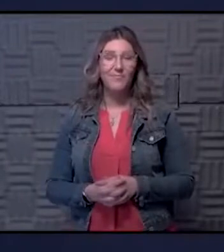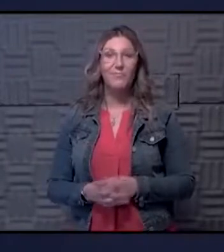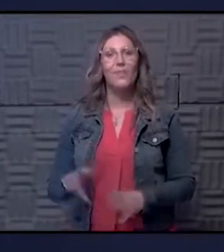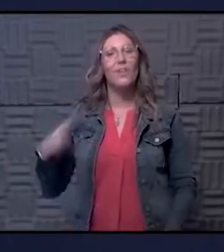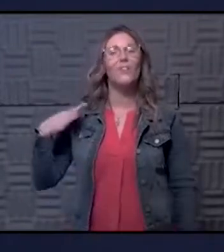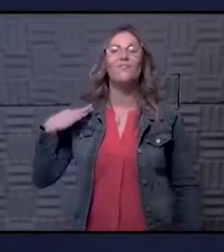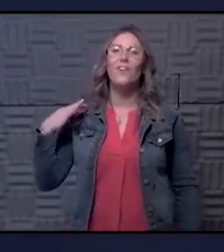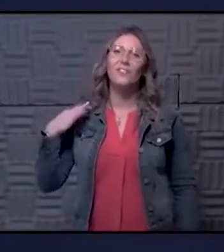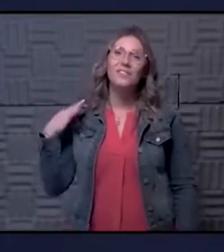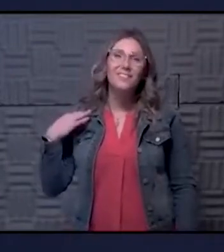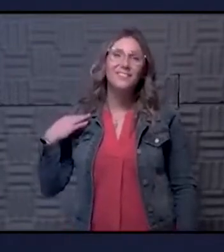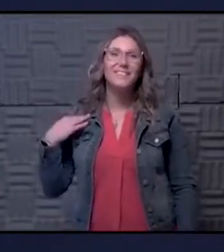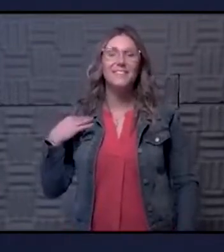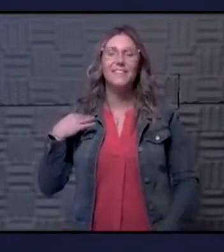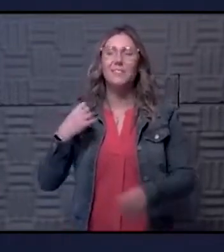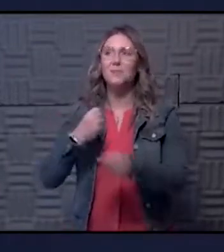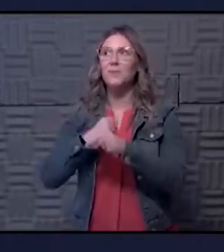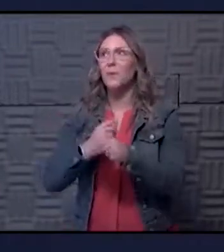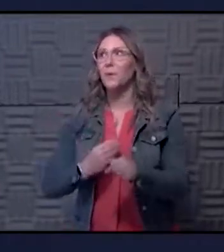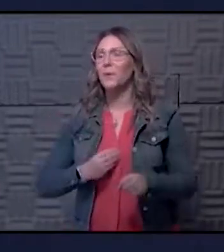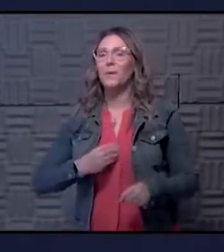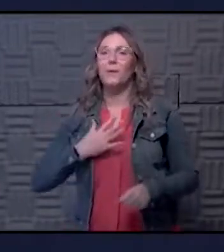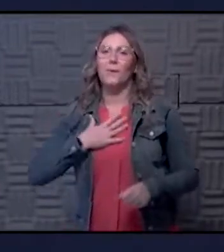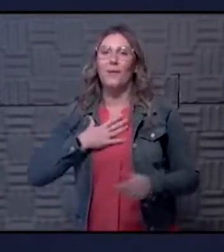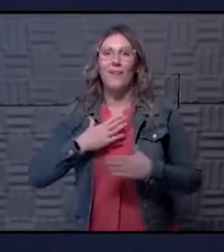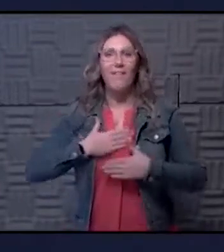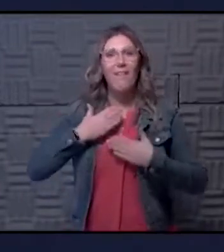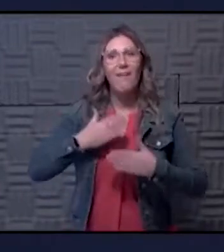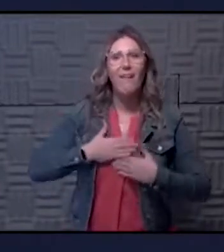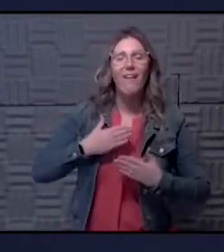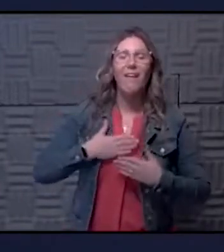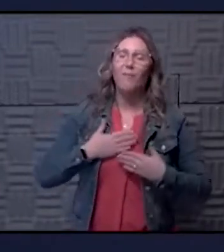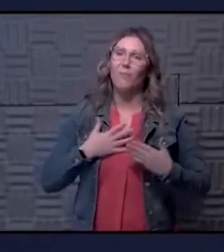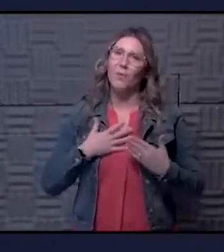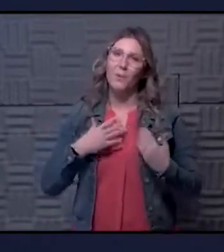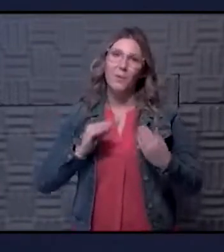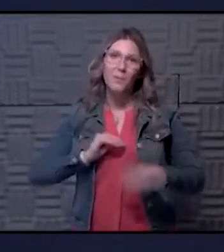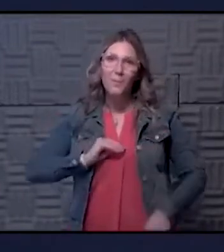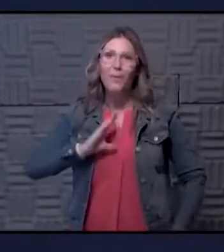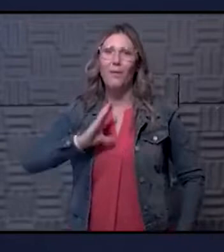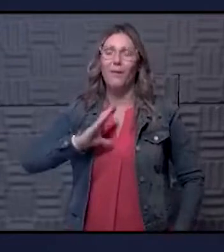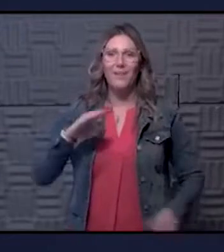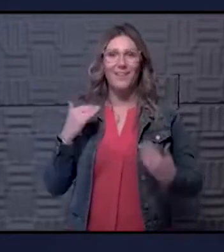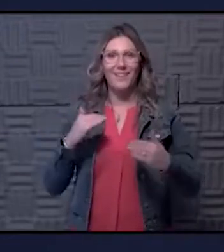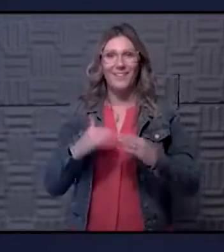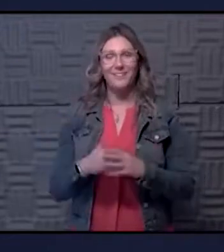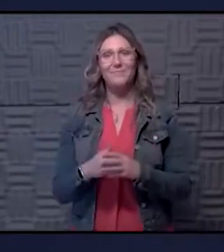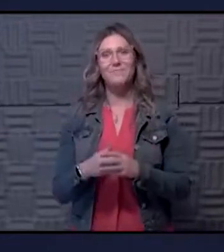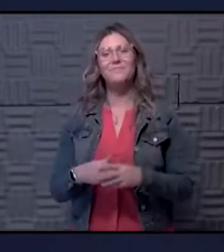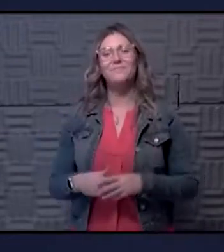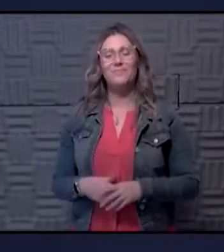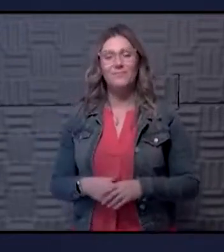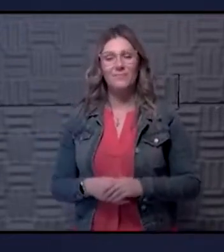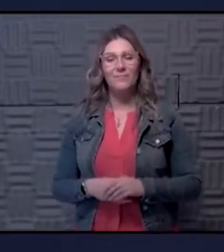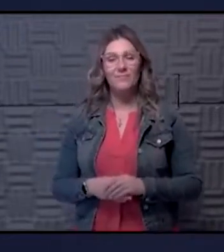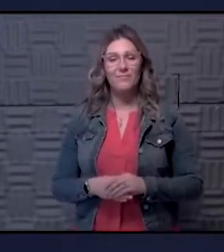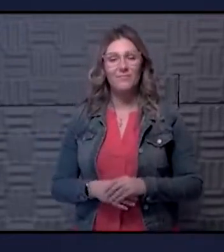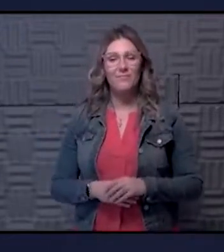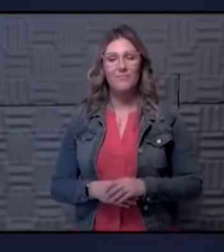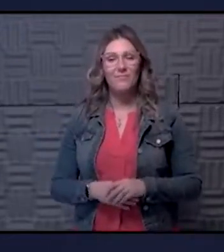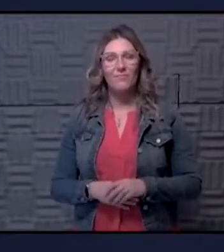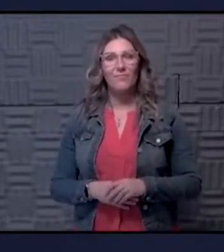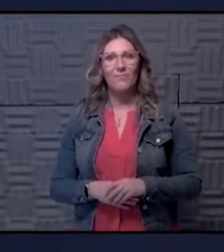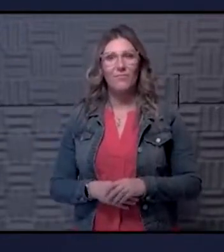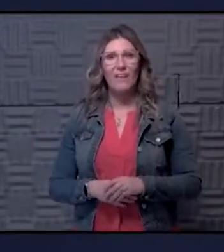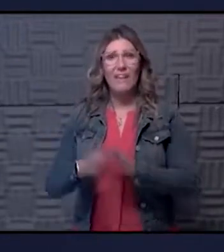volunteering just makes me feel so happy and rewarded. I understand that